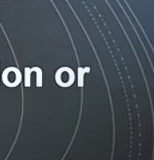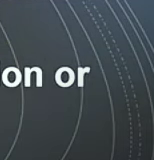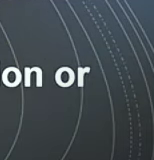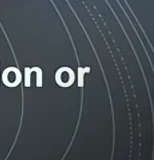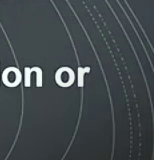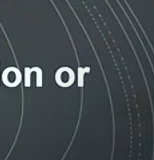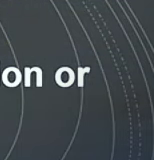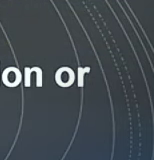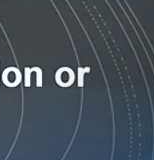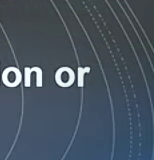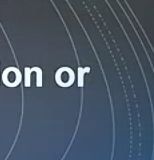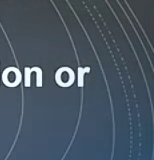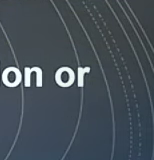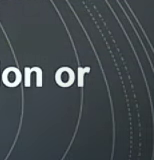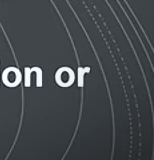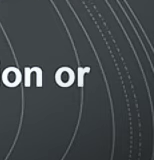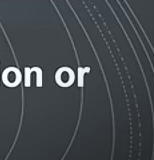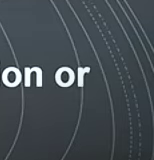you put something out